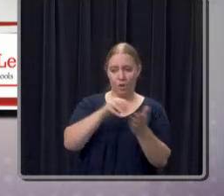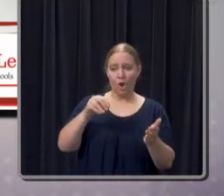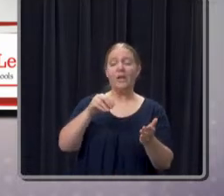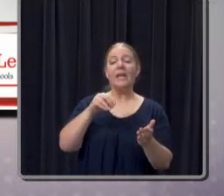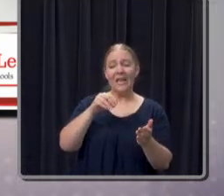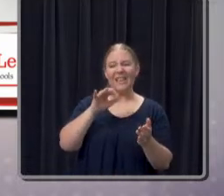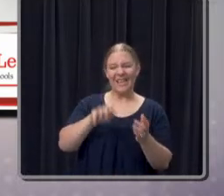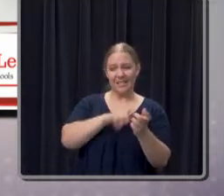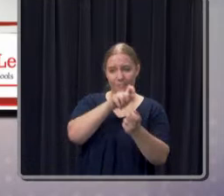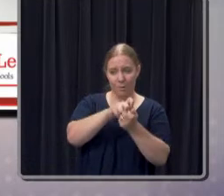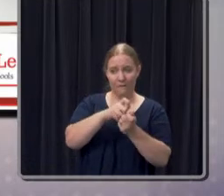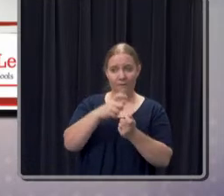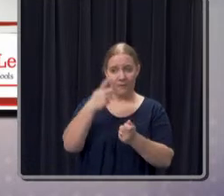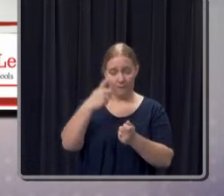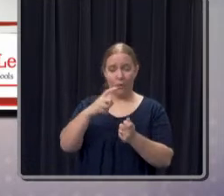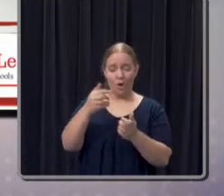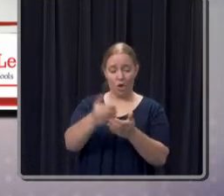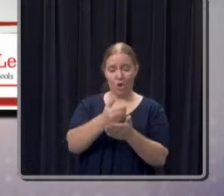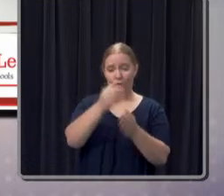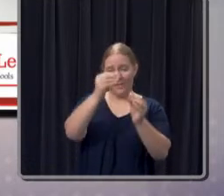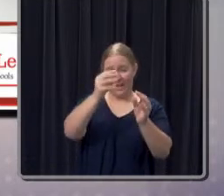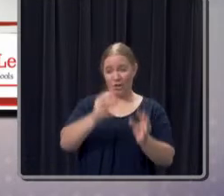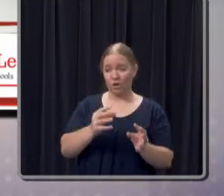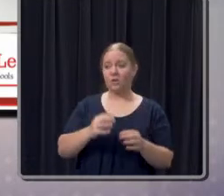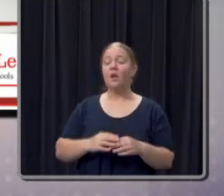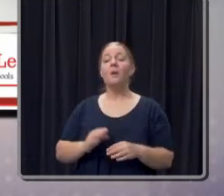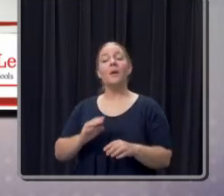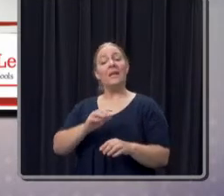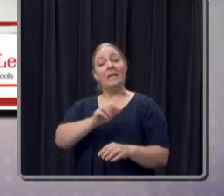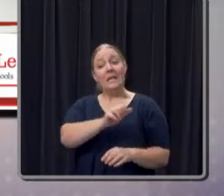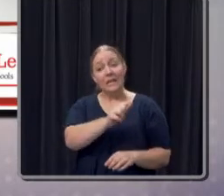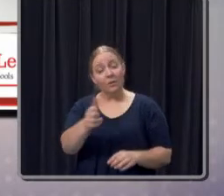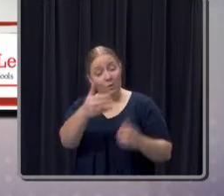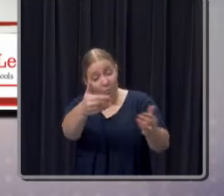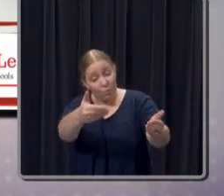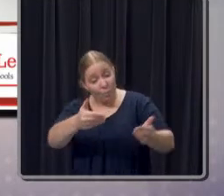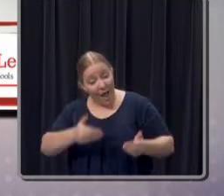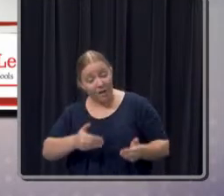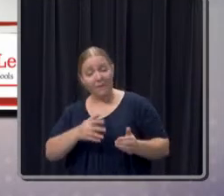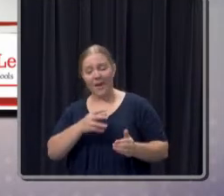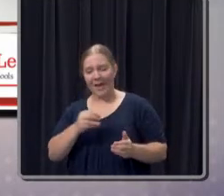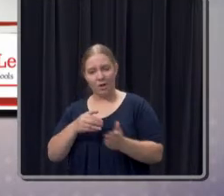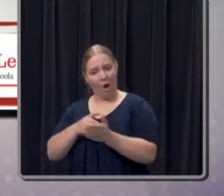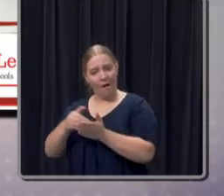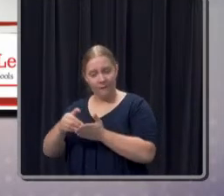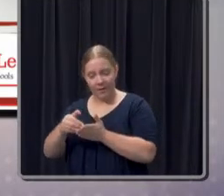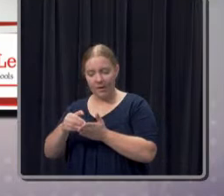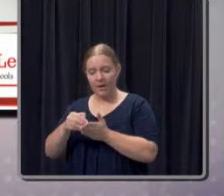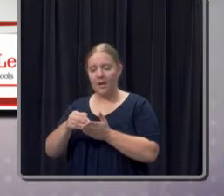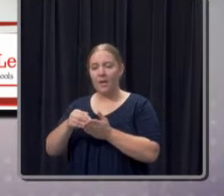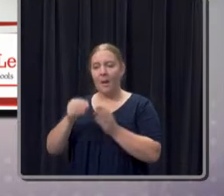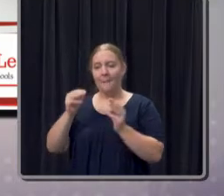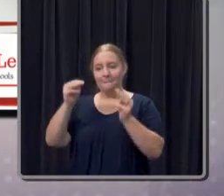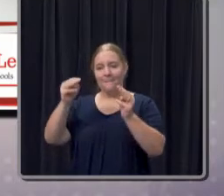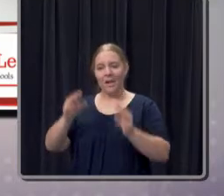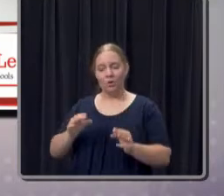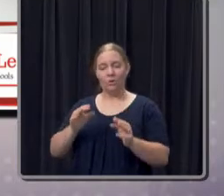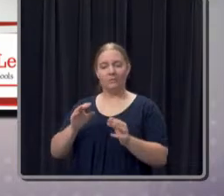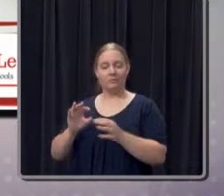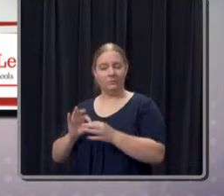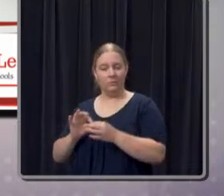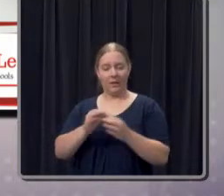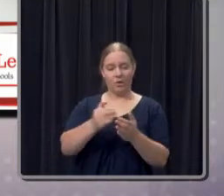is specifically designed for our new educators, but anyone is welcome, and often the mentors of our